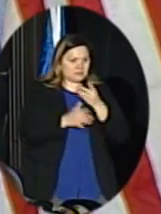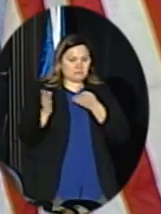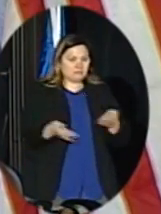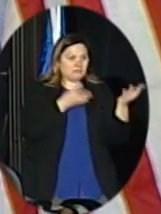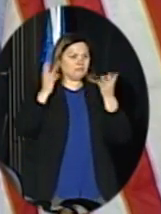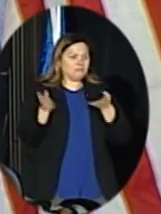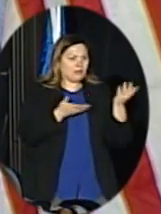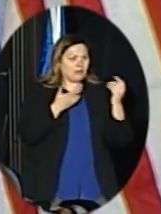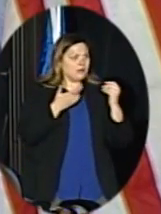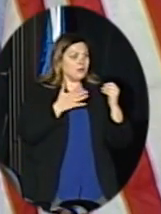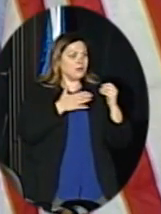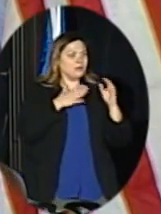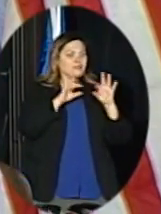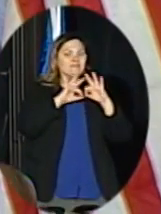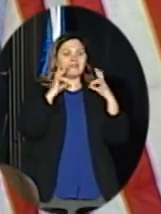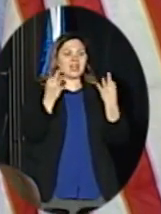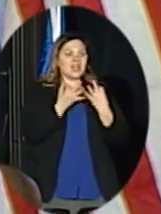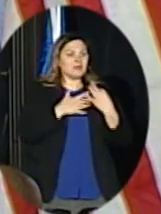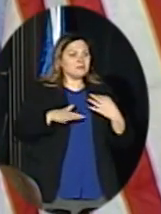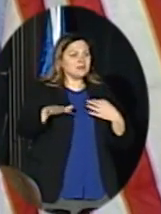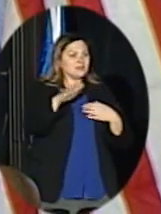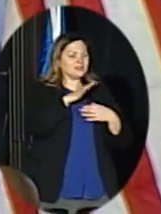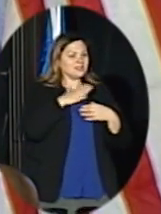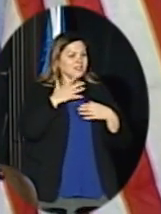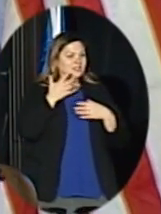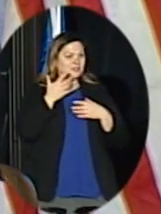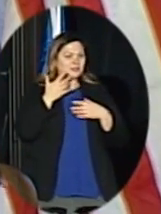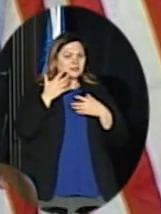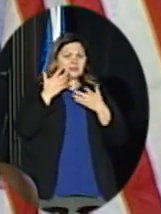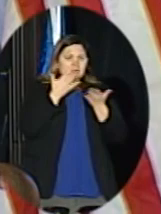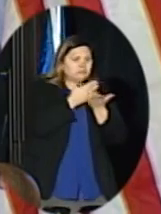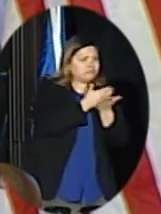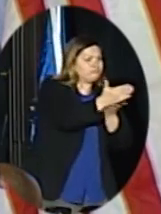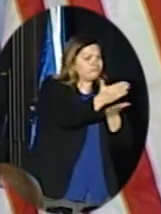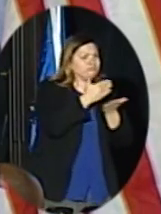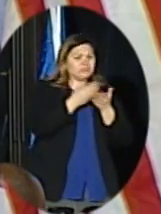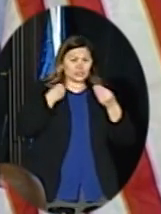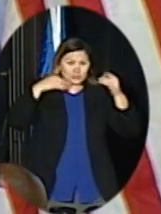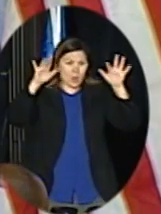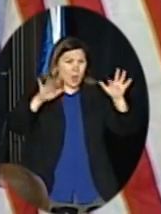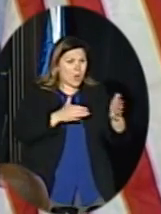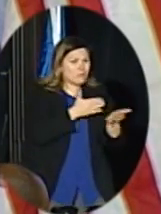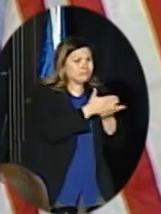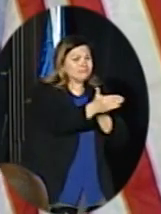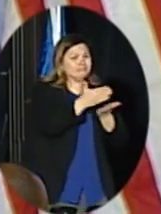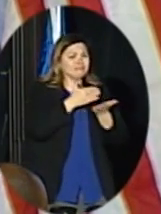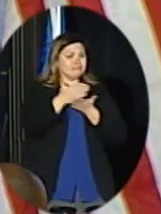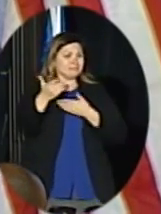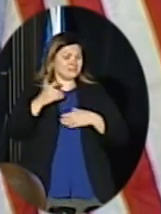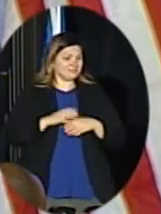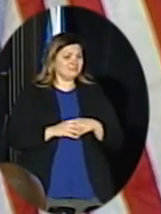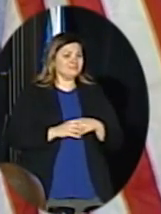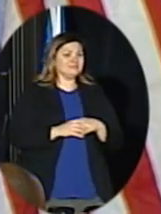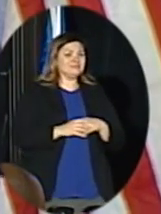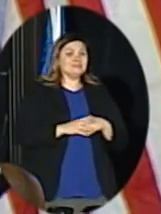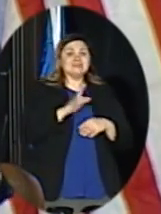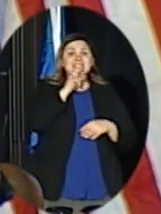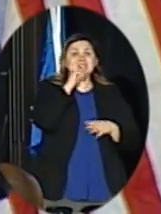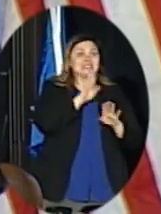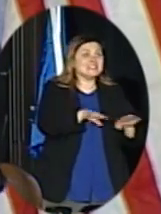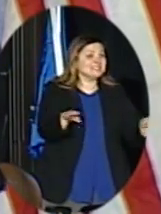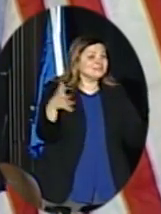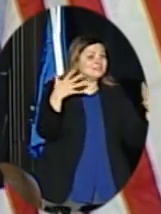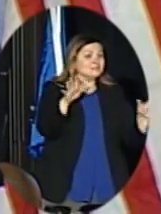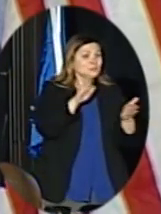workers plow us out. When our children get out of school, city workers help them with their homework. And in our most horrific